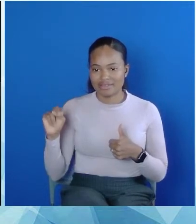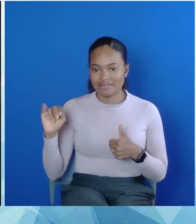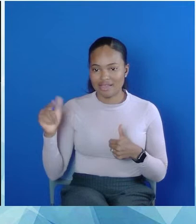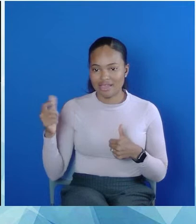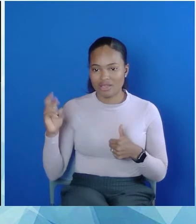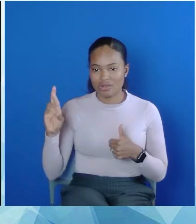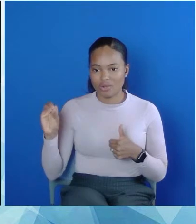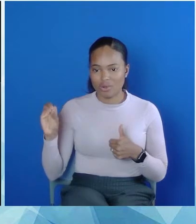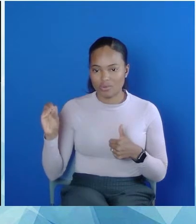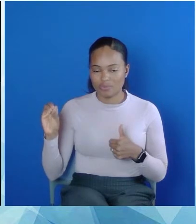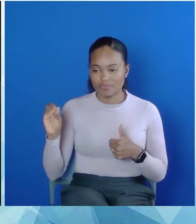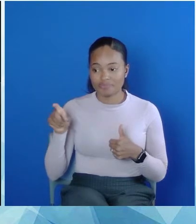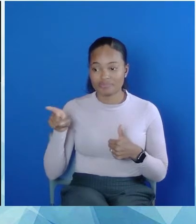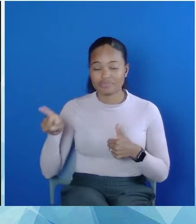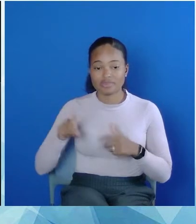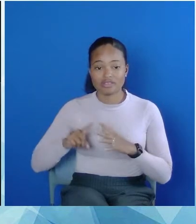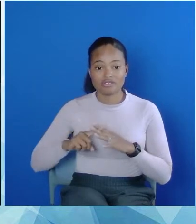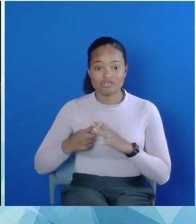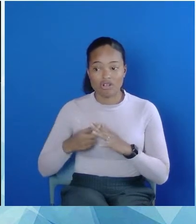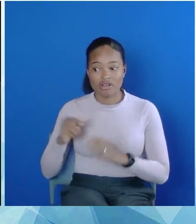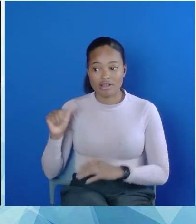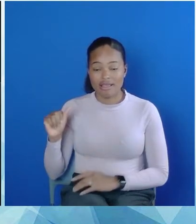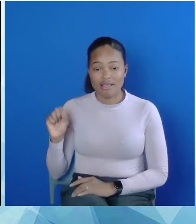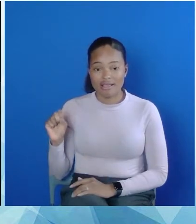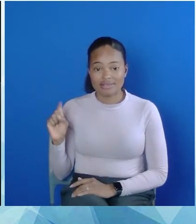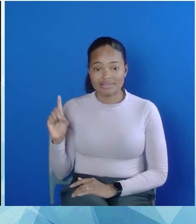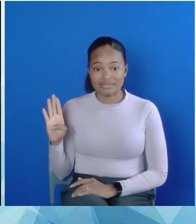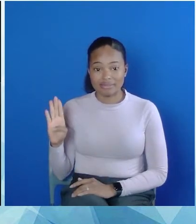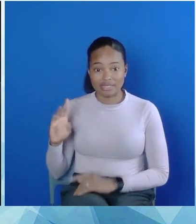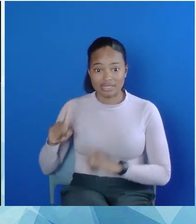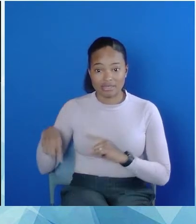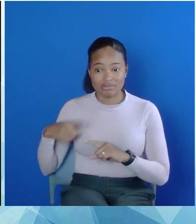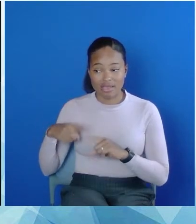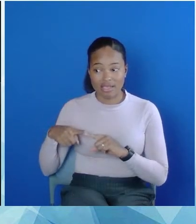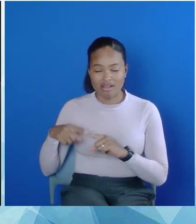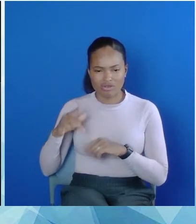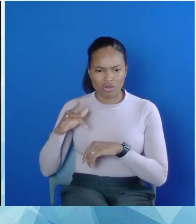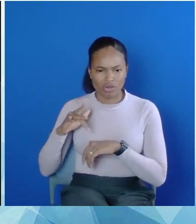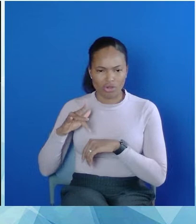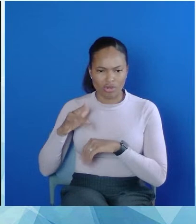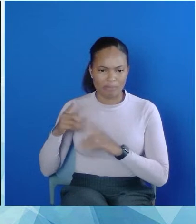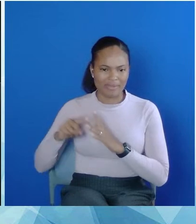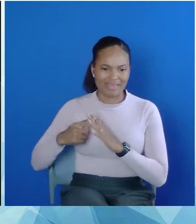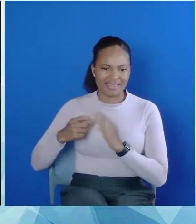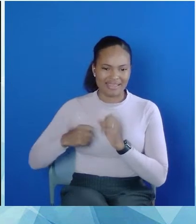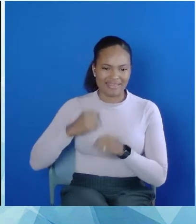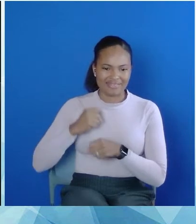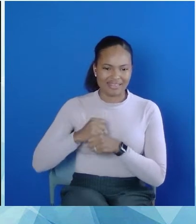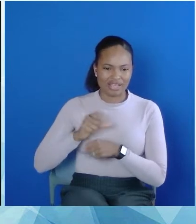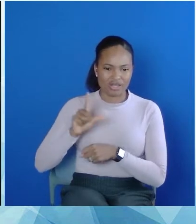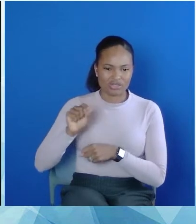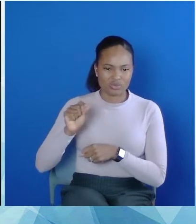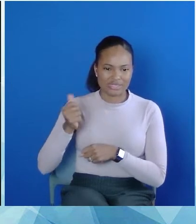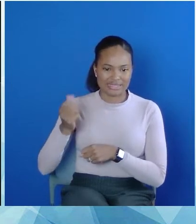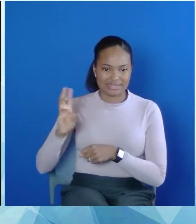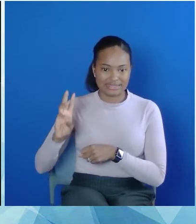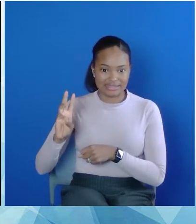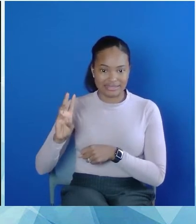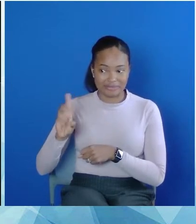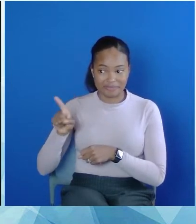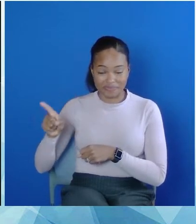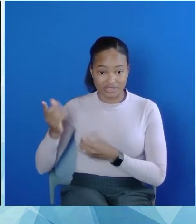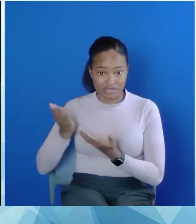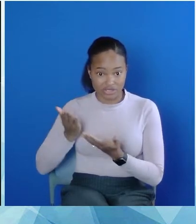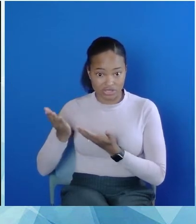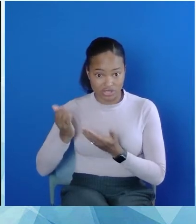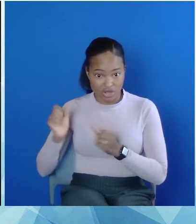He started on the ASDB board early 2016, and he served on the board for a total